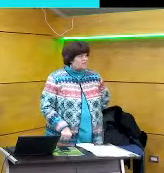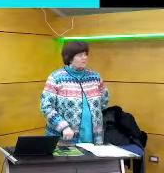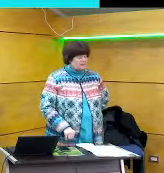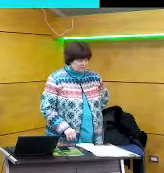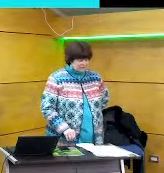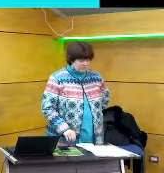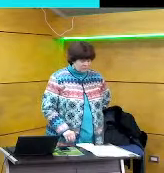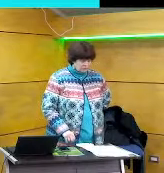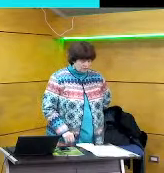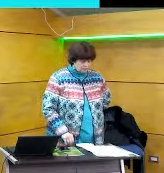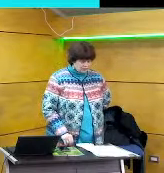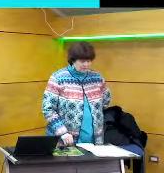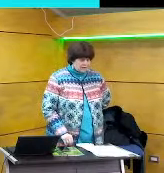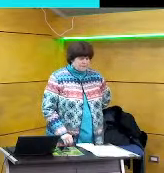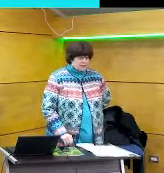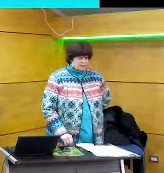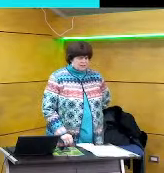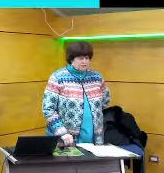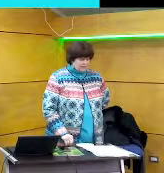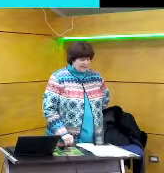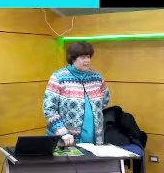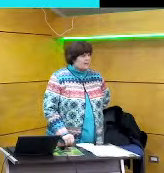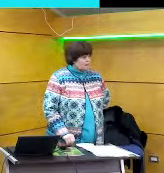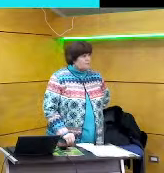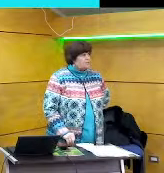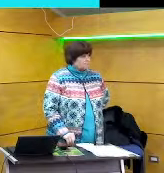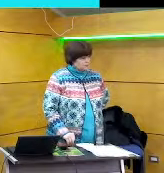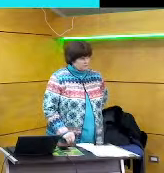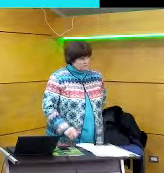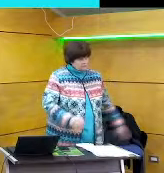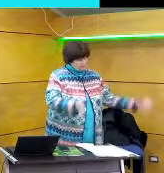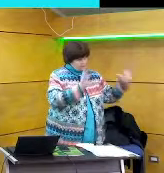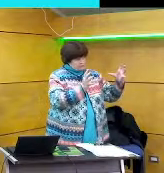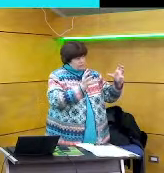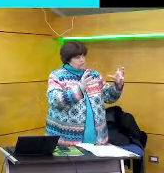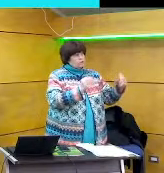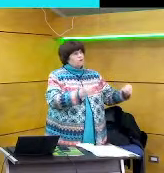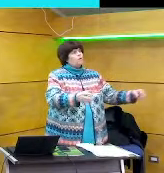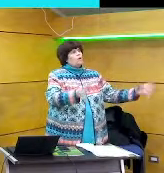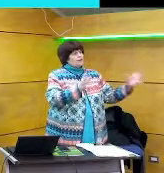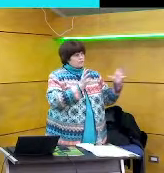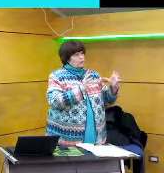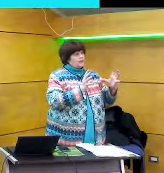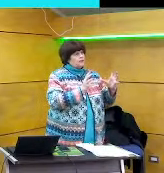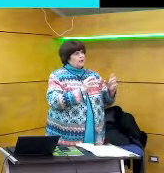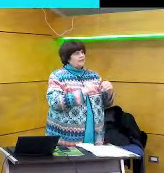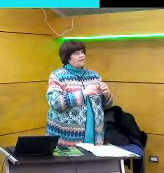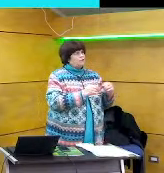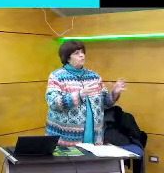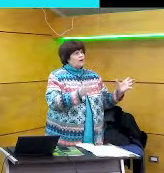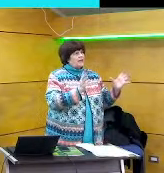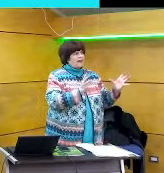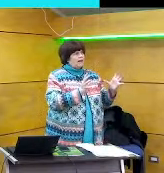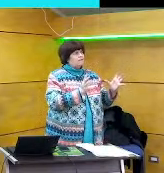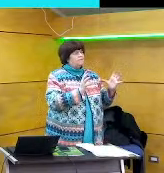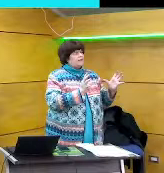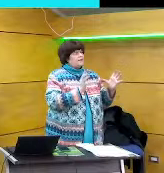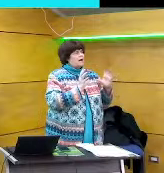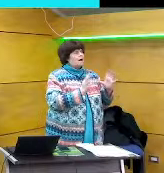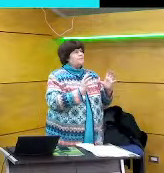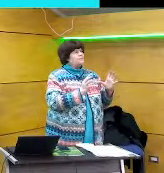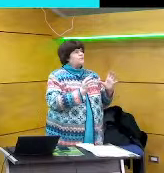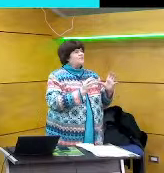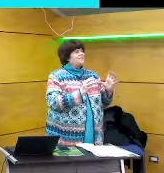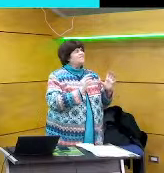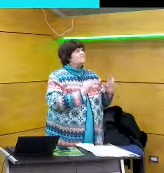the gathering of individuals to unite a common purpose. So that's why, again, you want to have